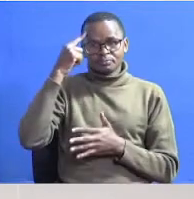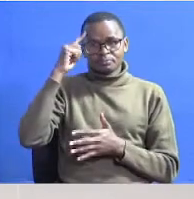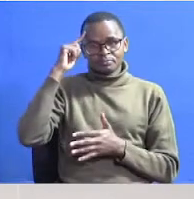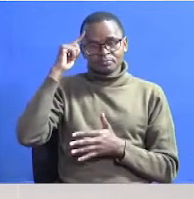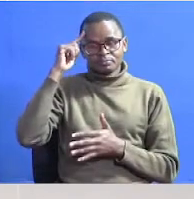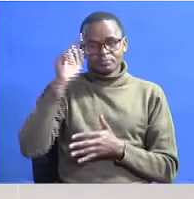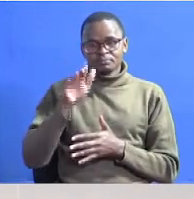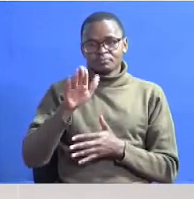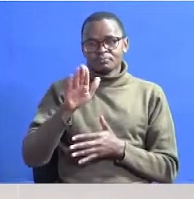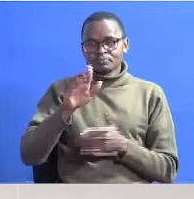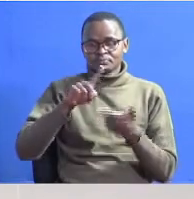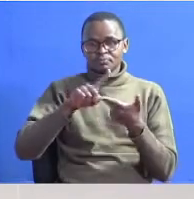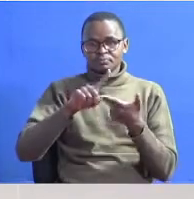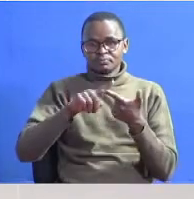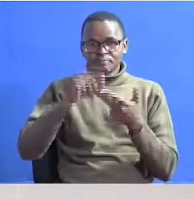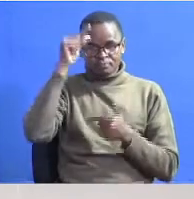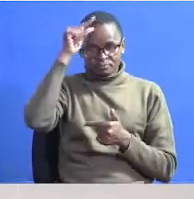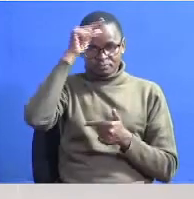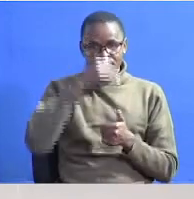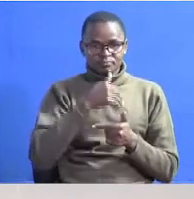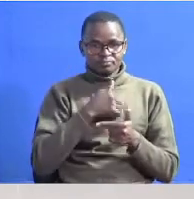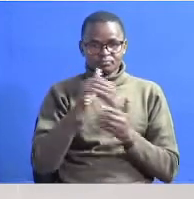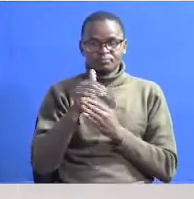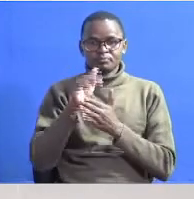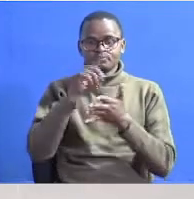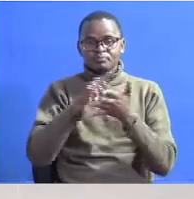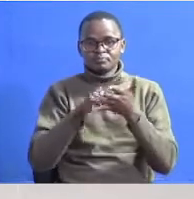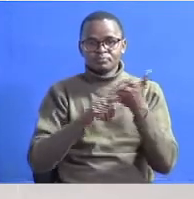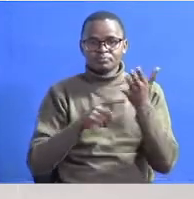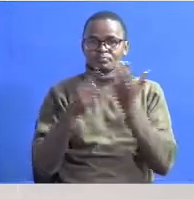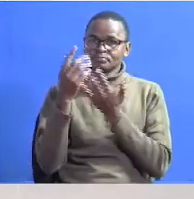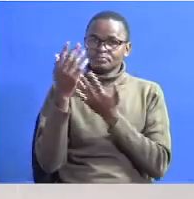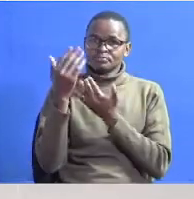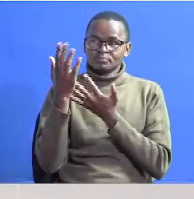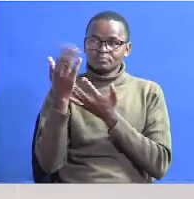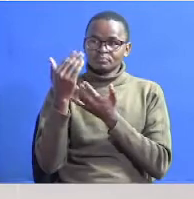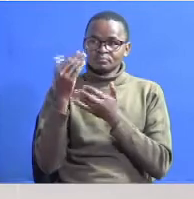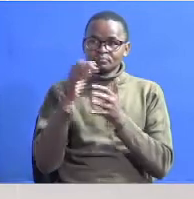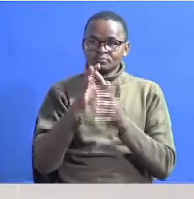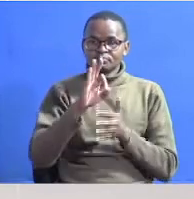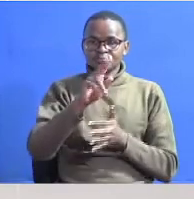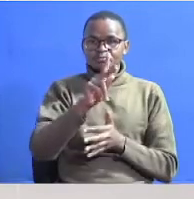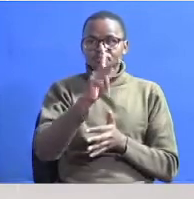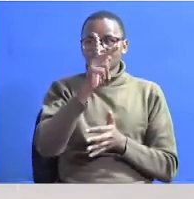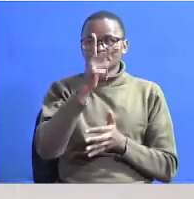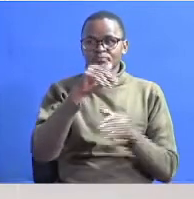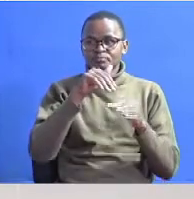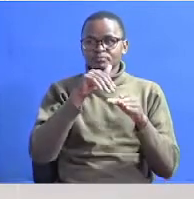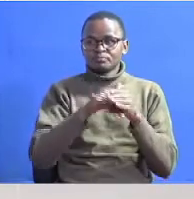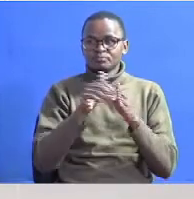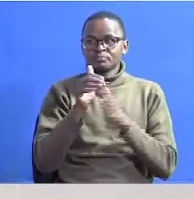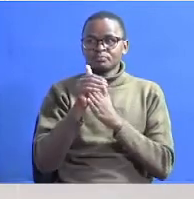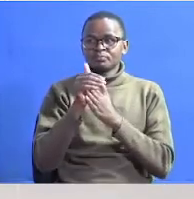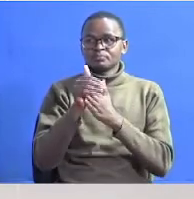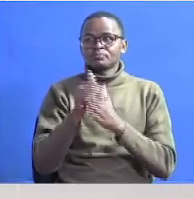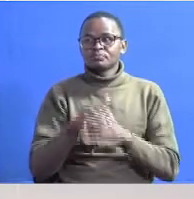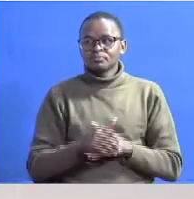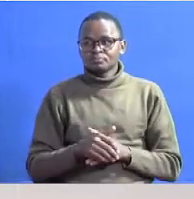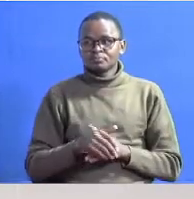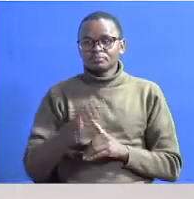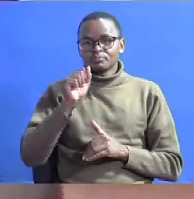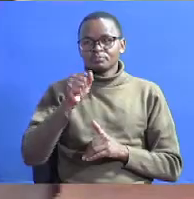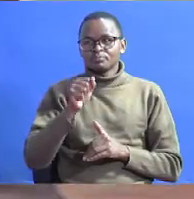in their administration, in their leadership? What are the expectations of Kenyans in their leadership?